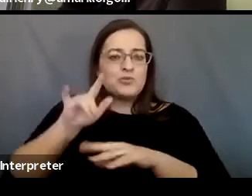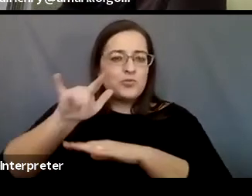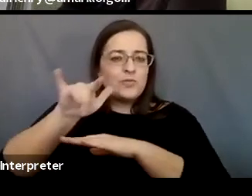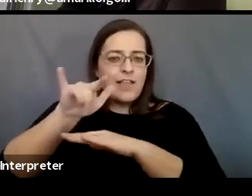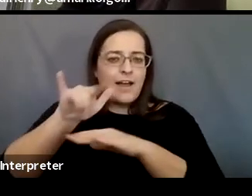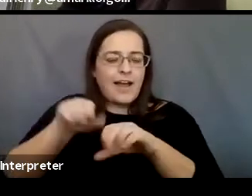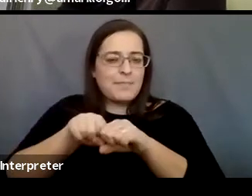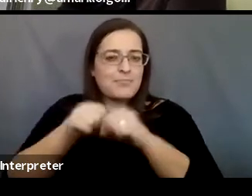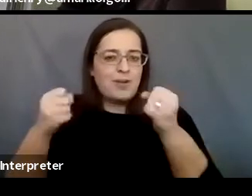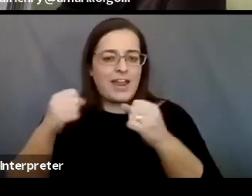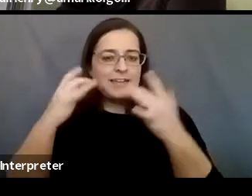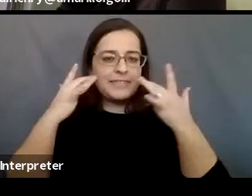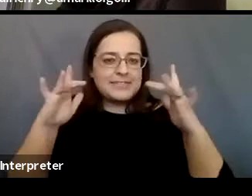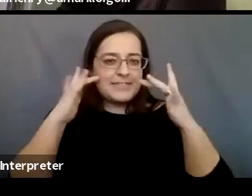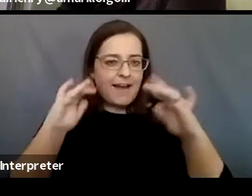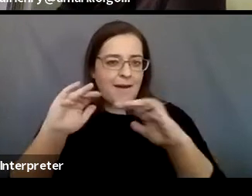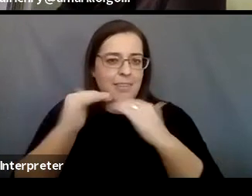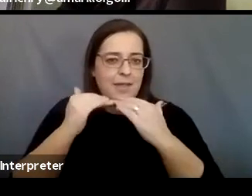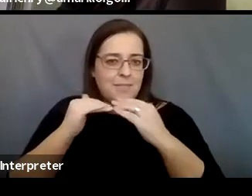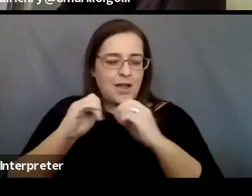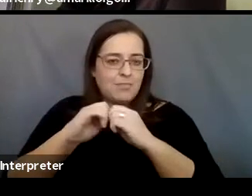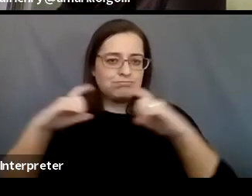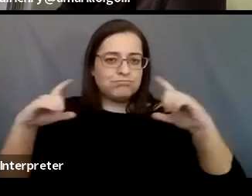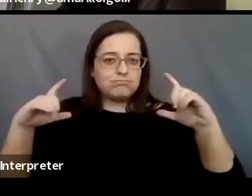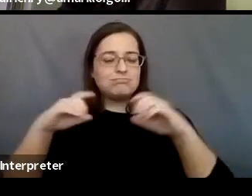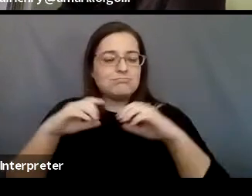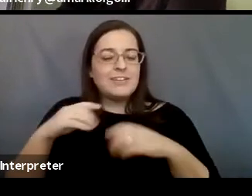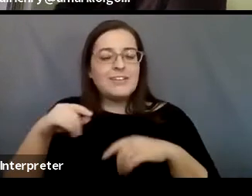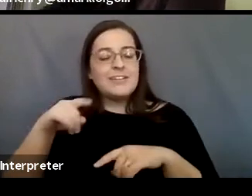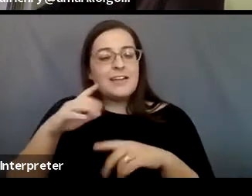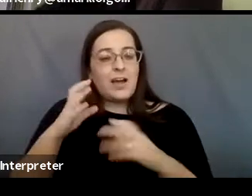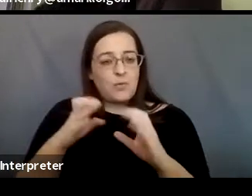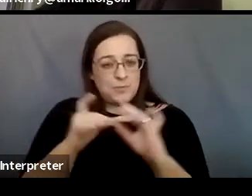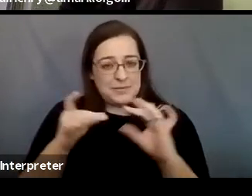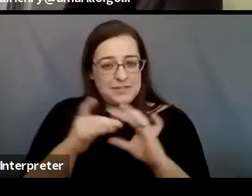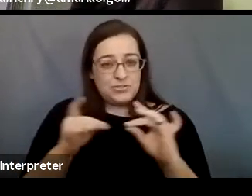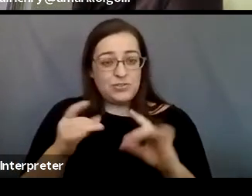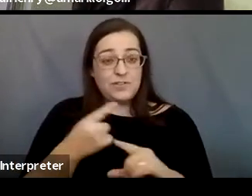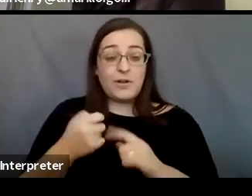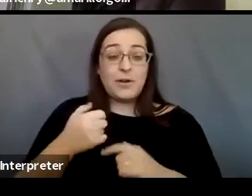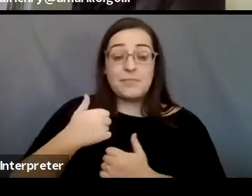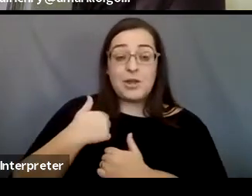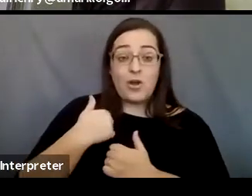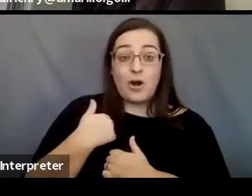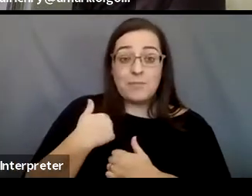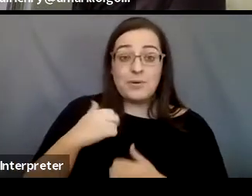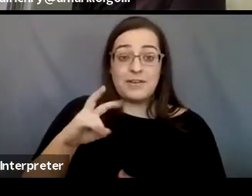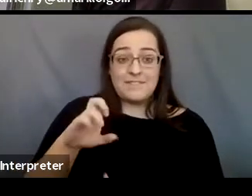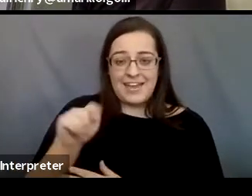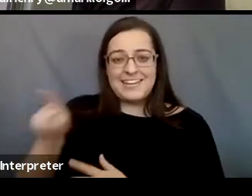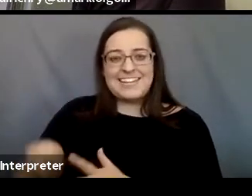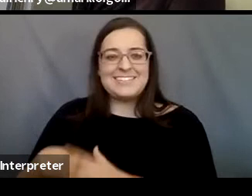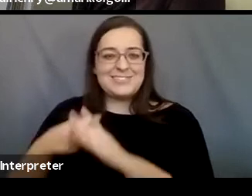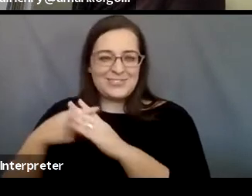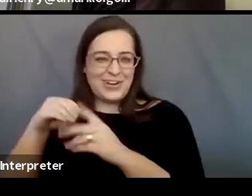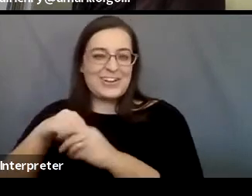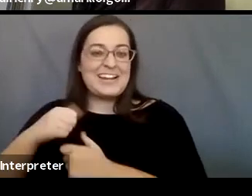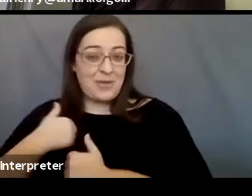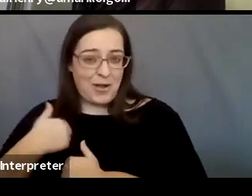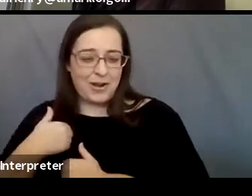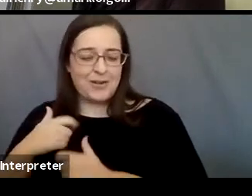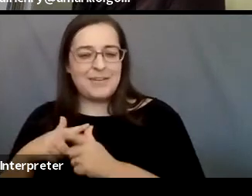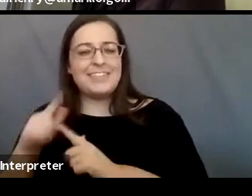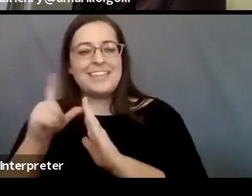I know my Air Force colleagues want to mention the Air Force, but I will say, as an Army veteran, he started out in the Army Air Corps. I